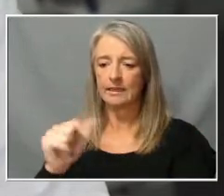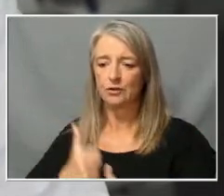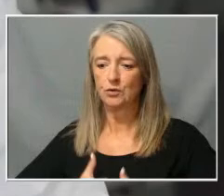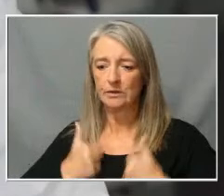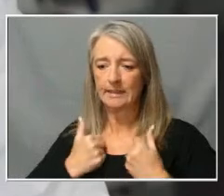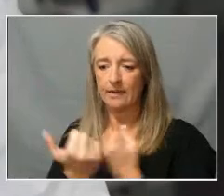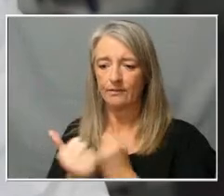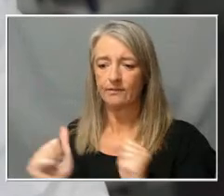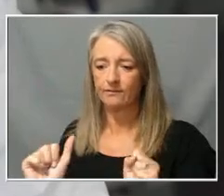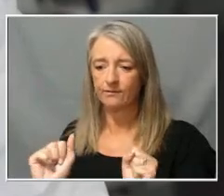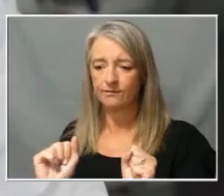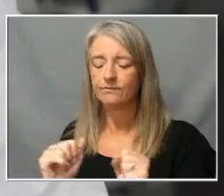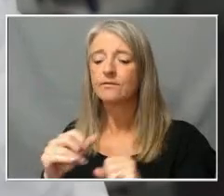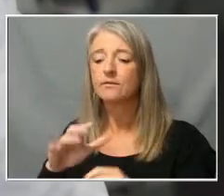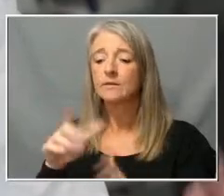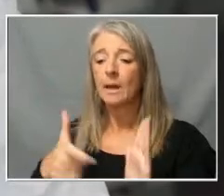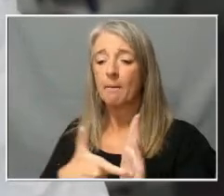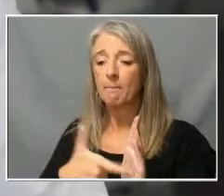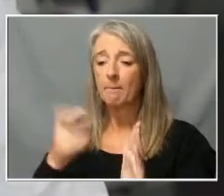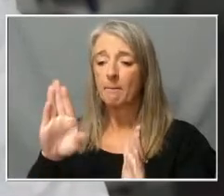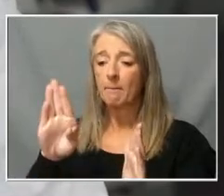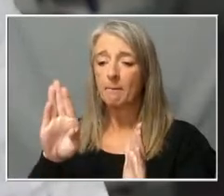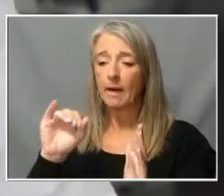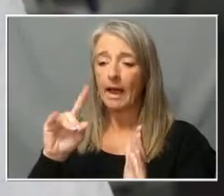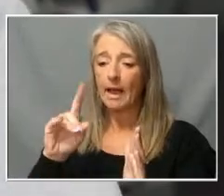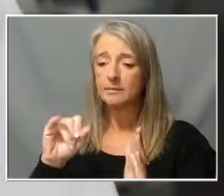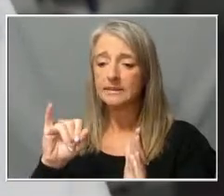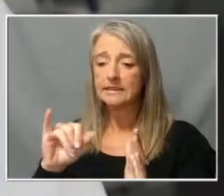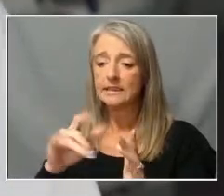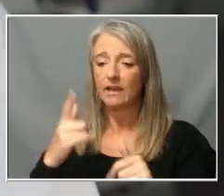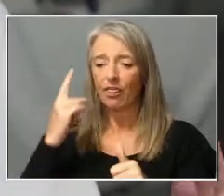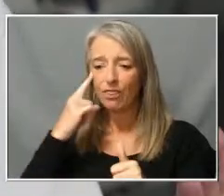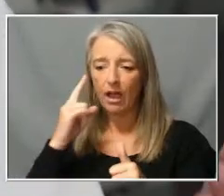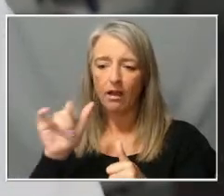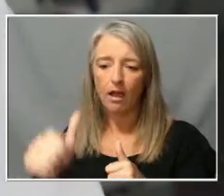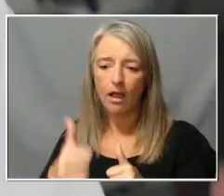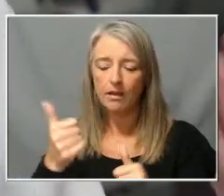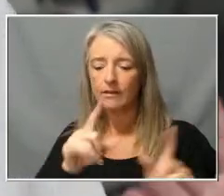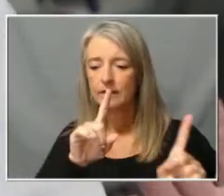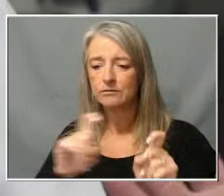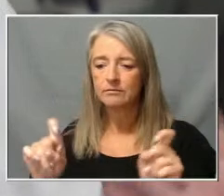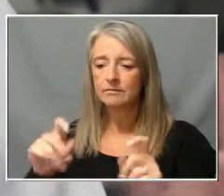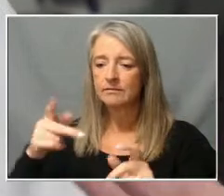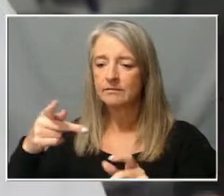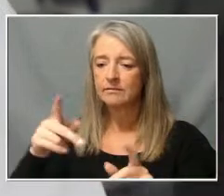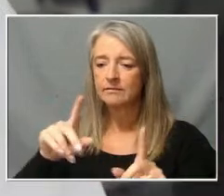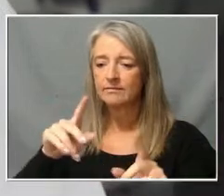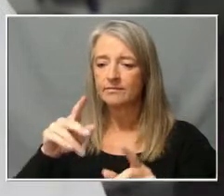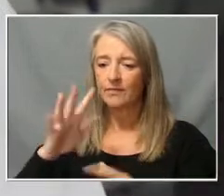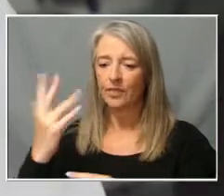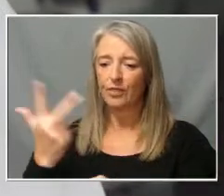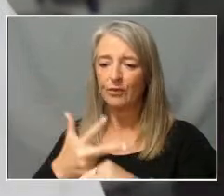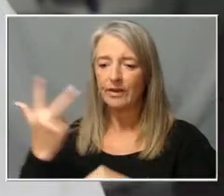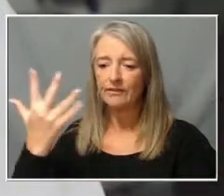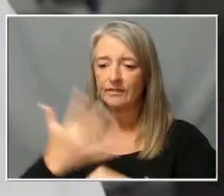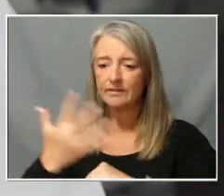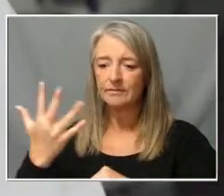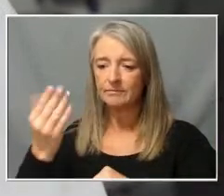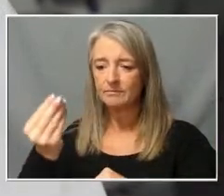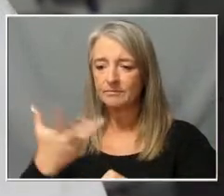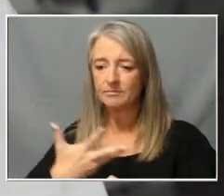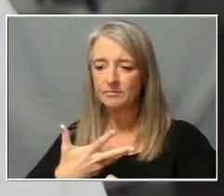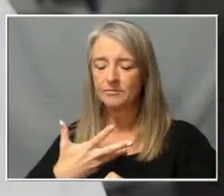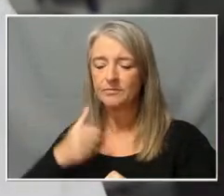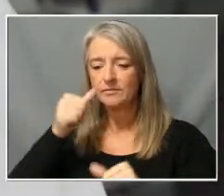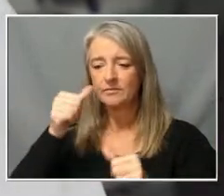did a biopsy. We thought it was something else for a minute, but then they run pathology. In 3 to 5 days, we'll get back to you. And then I remember you're like,